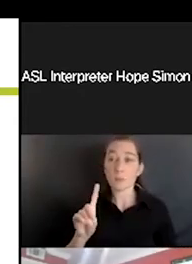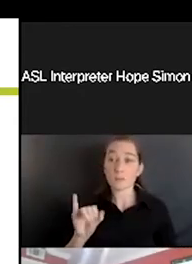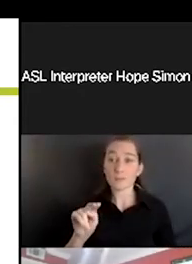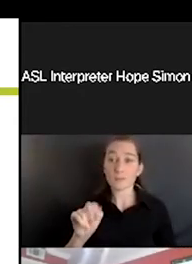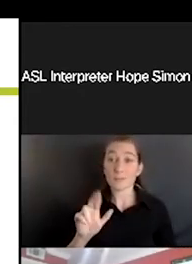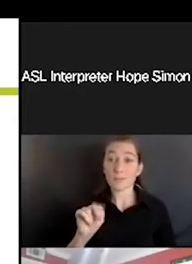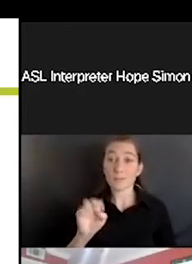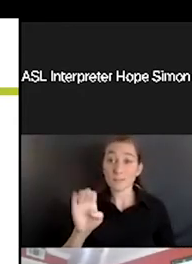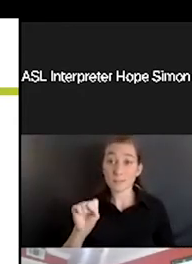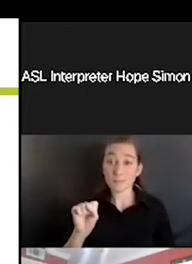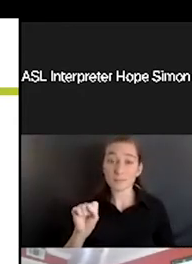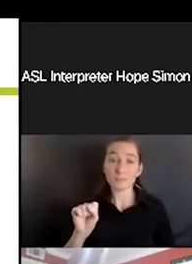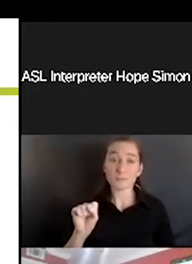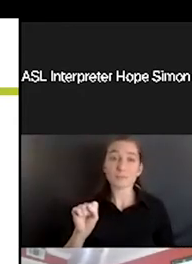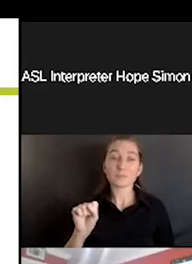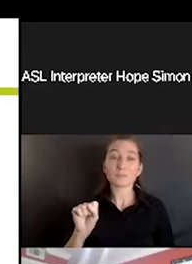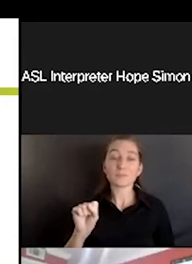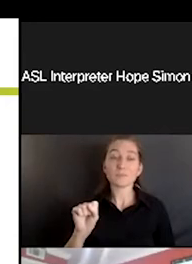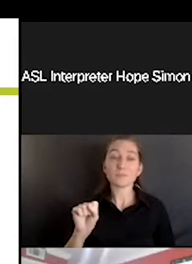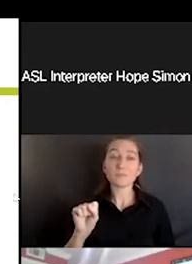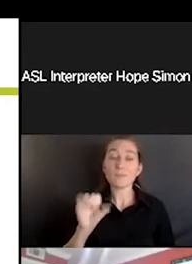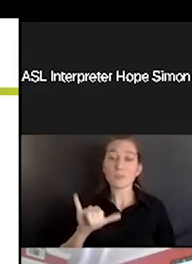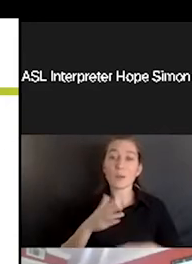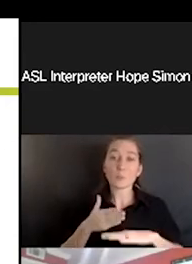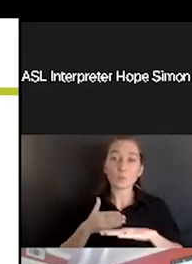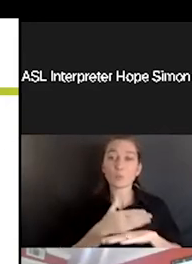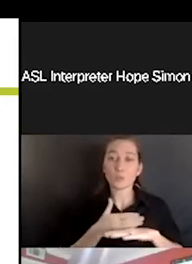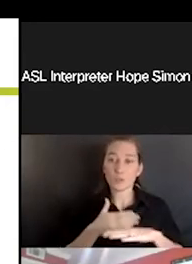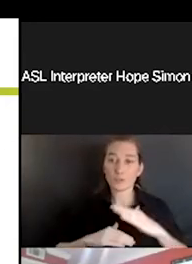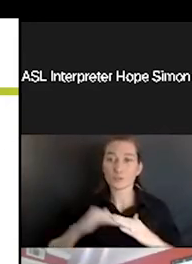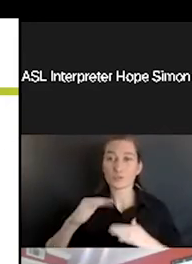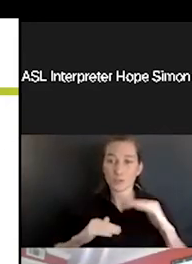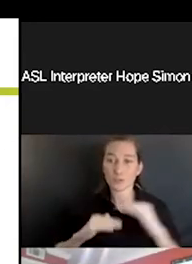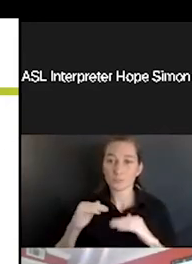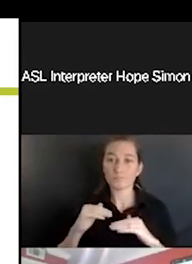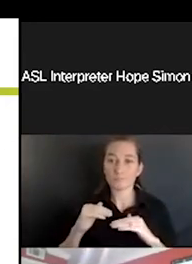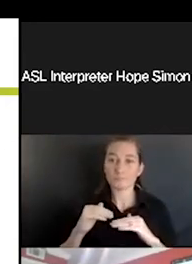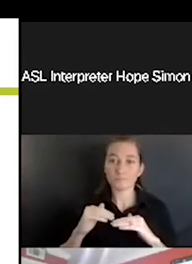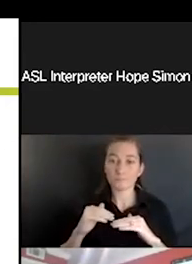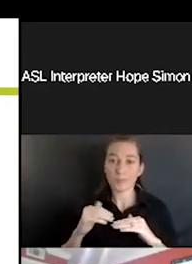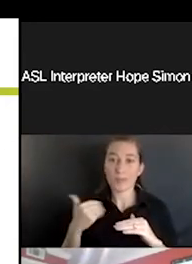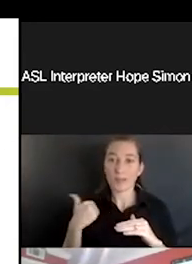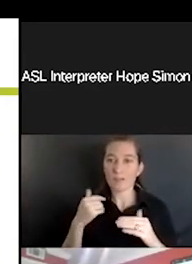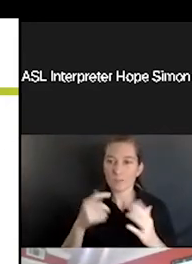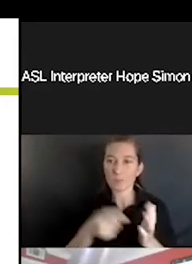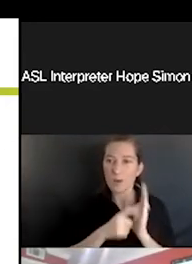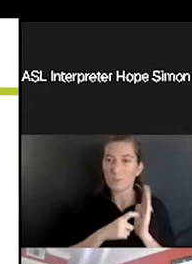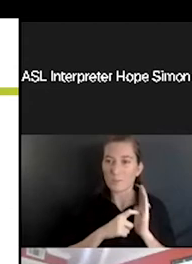passed. Is on the wood construction, because those are the ones that we have seen have collapsed the most